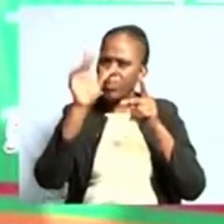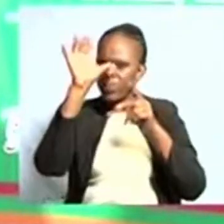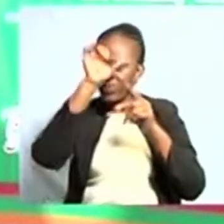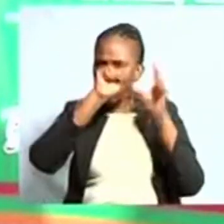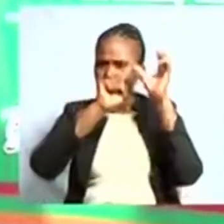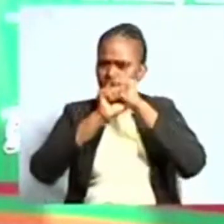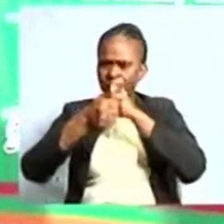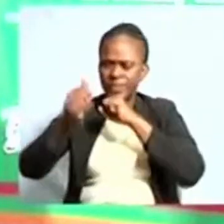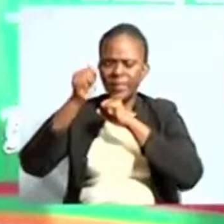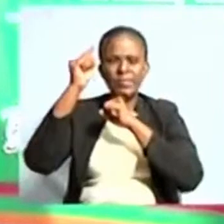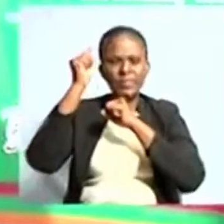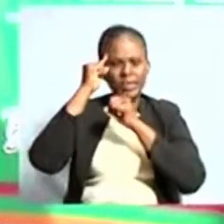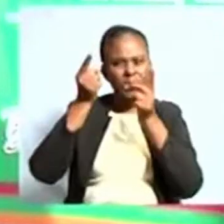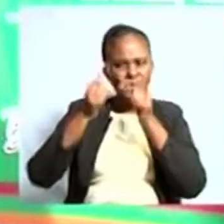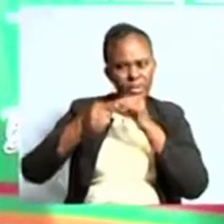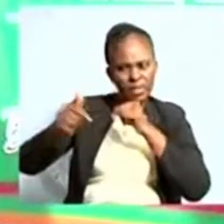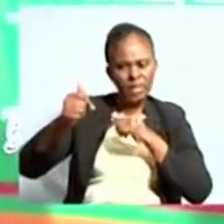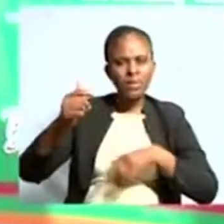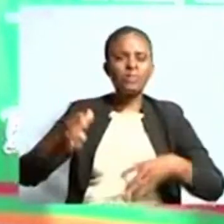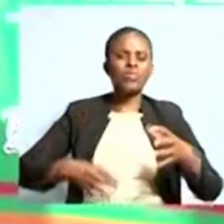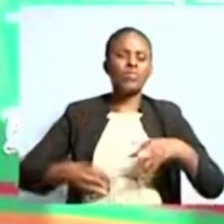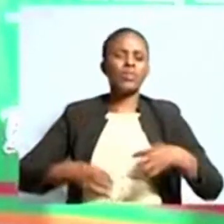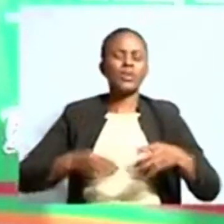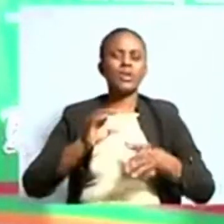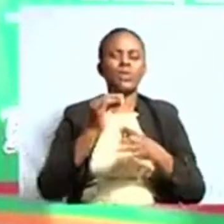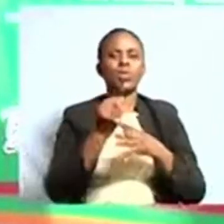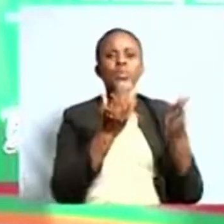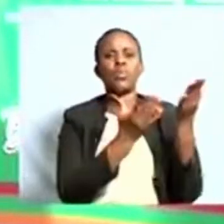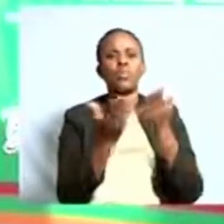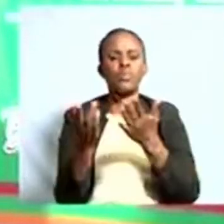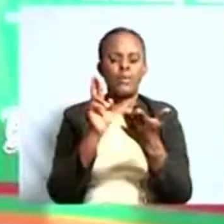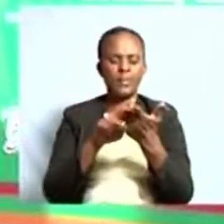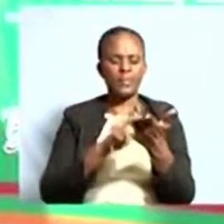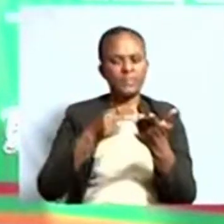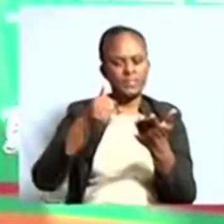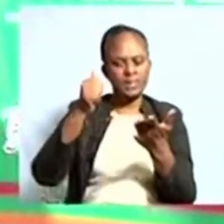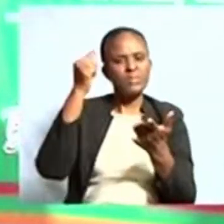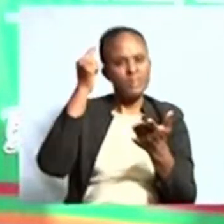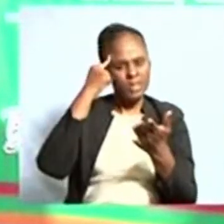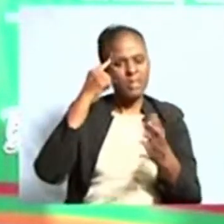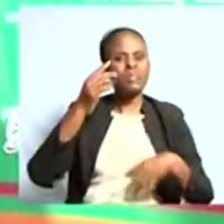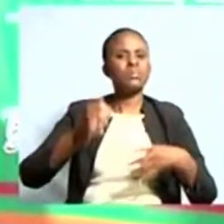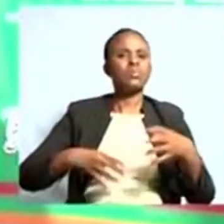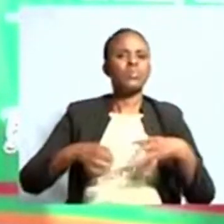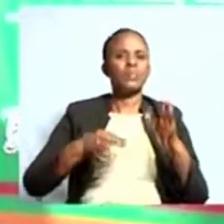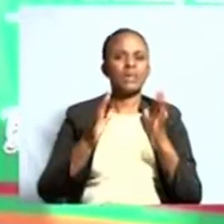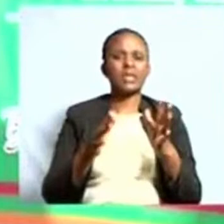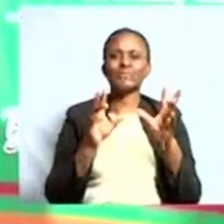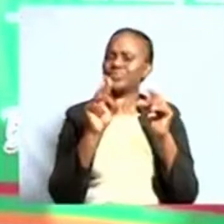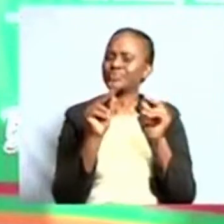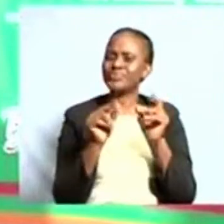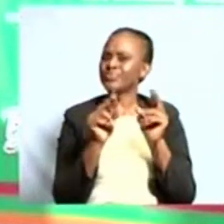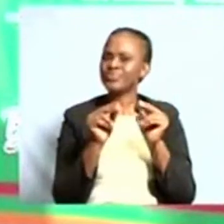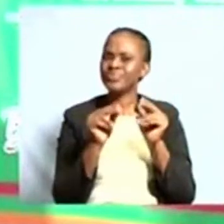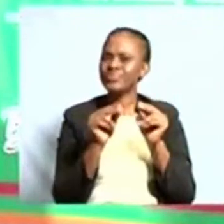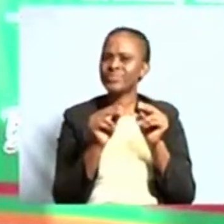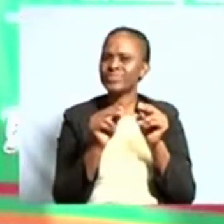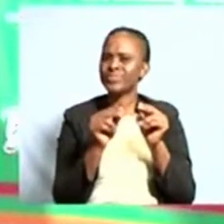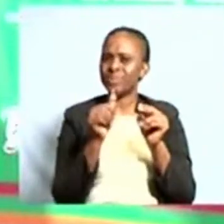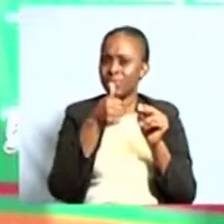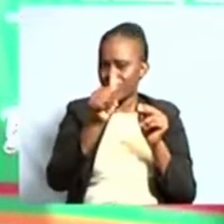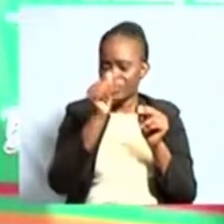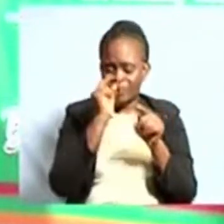will think when they complain or they bring a report, they think they are complainants. No, you just